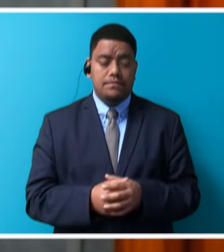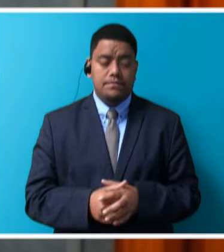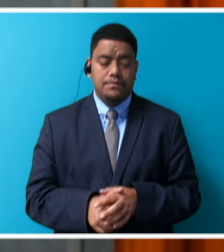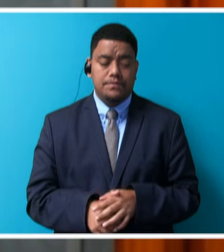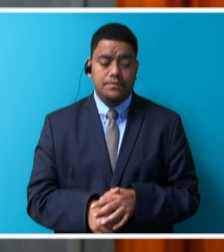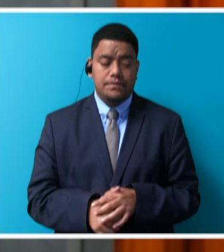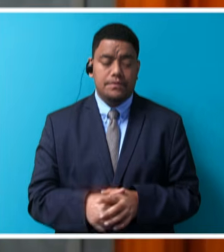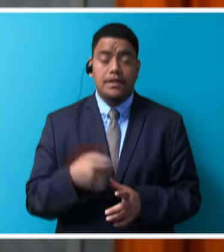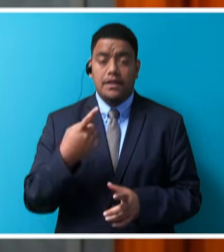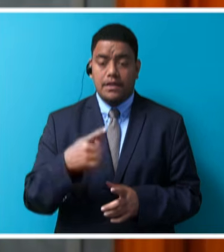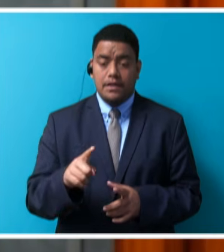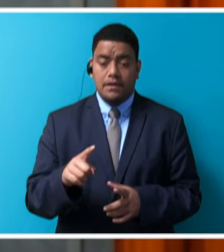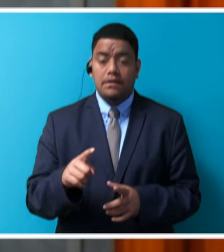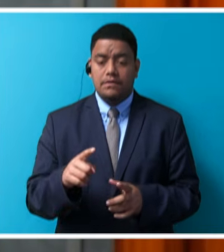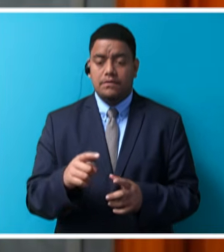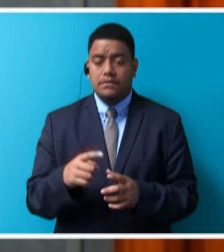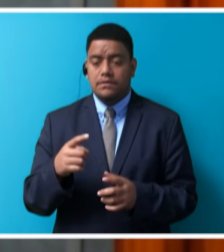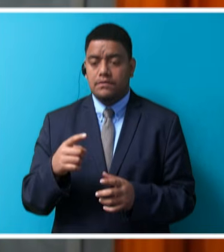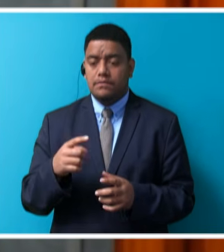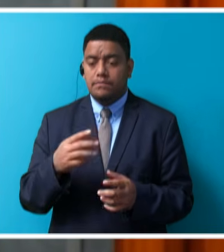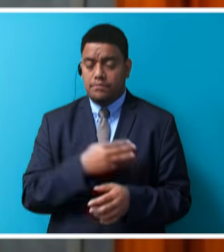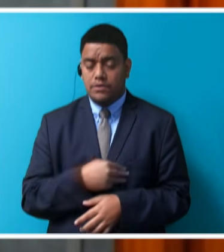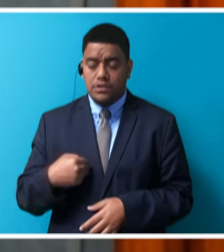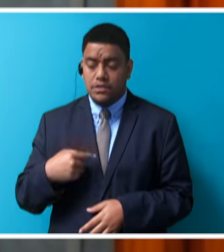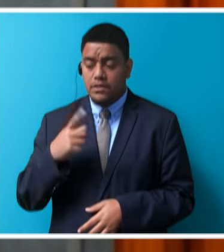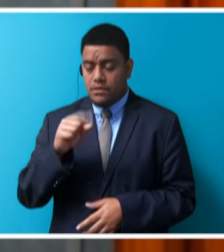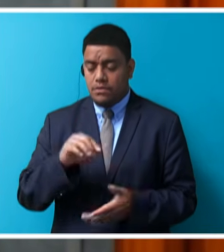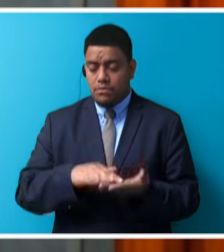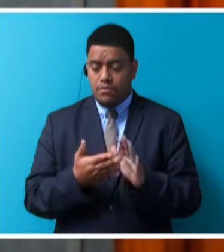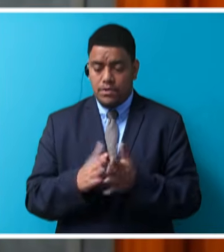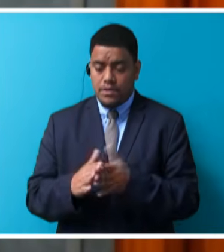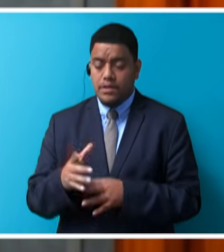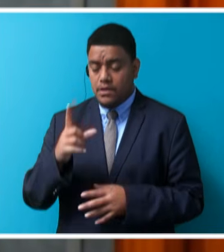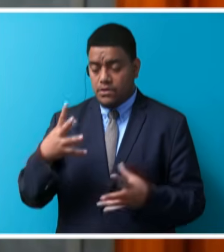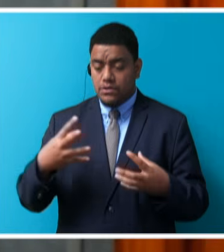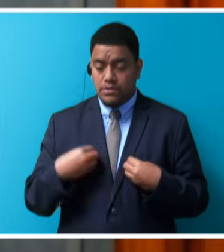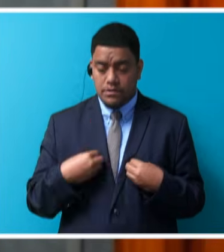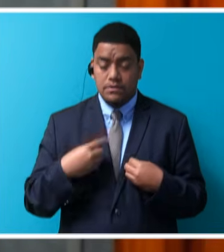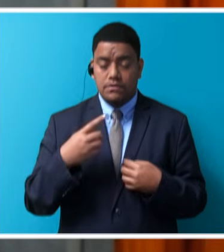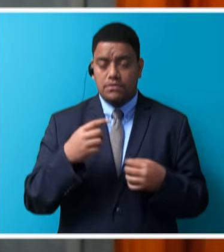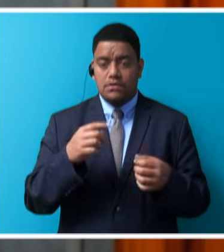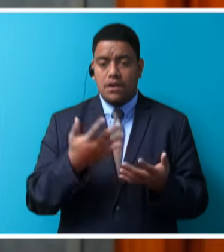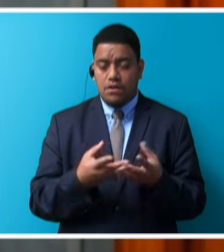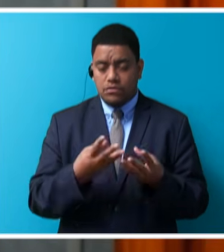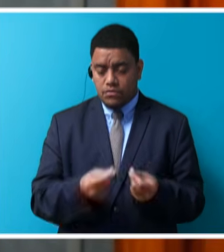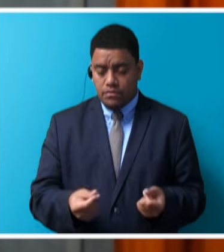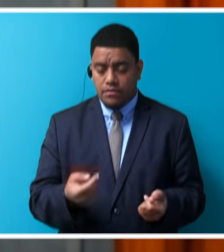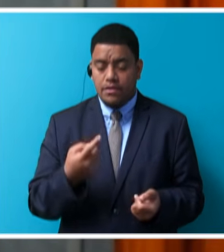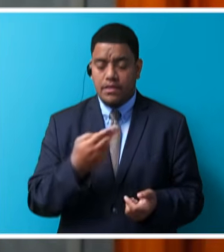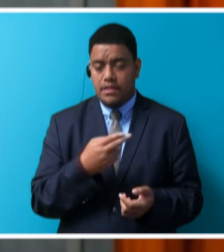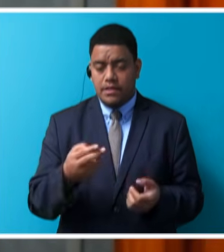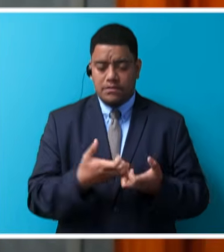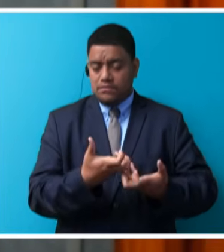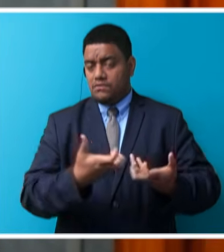advisory councils, and sector ministries so that communities receive integrated solutions rather than